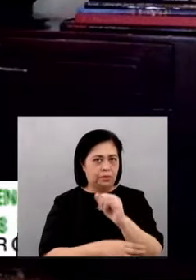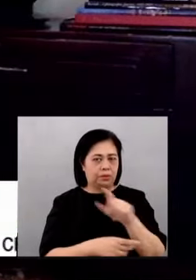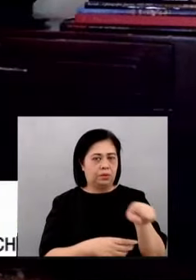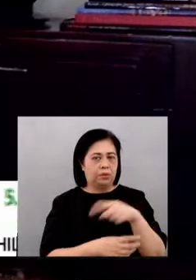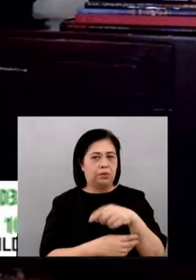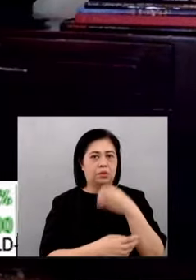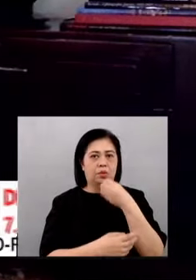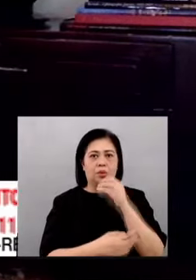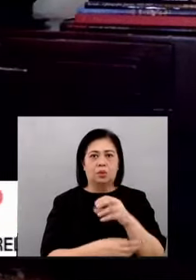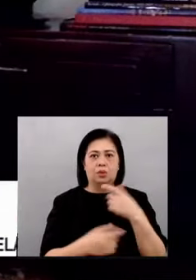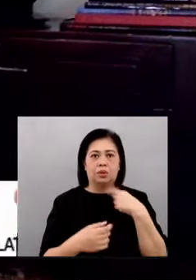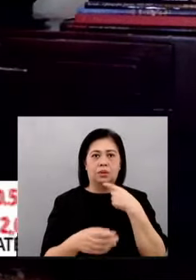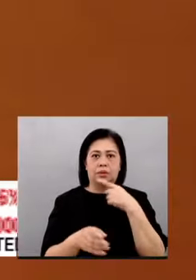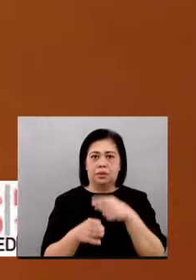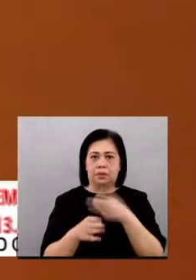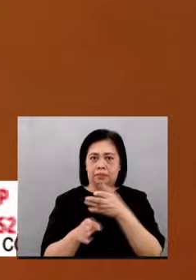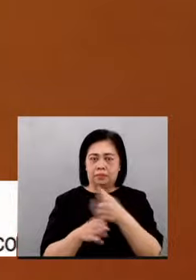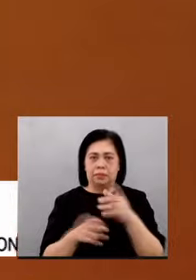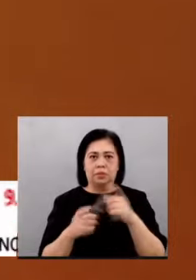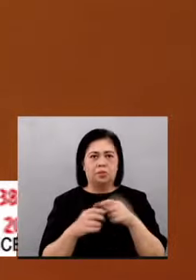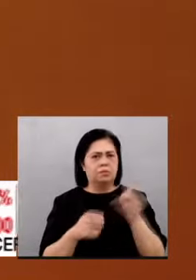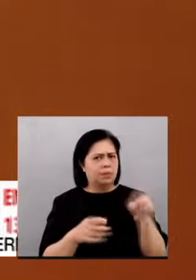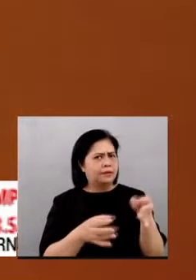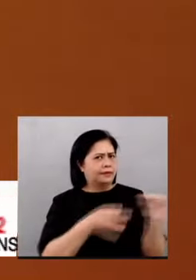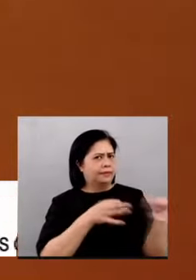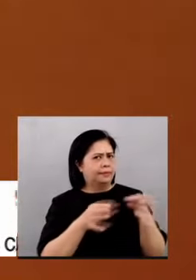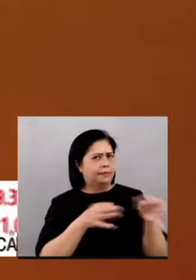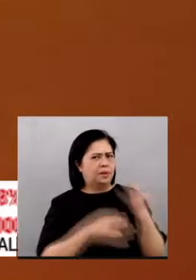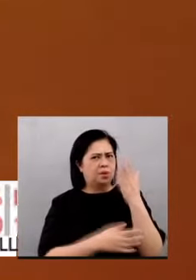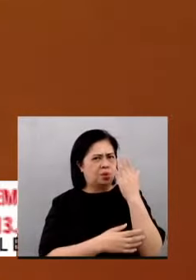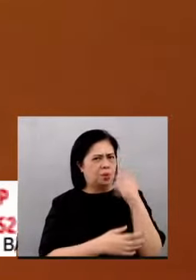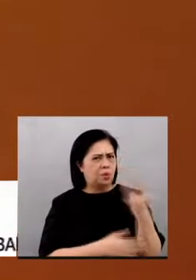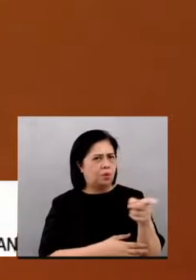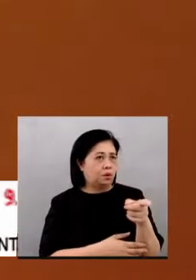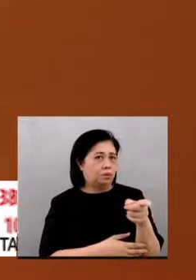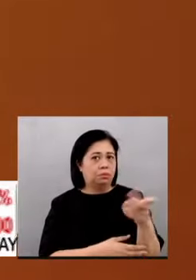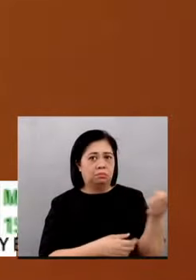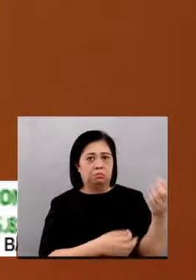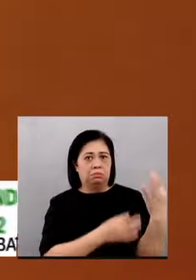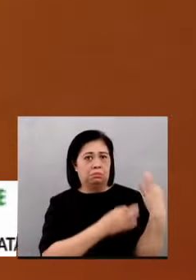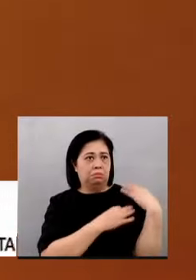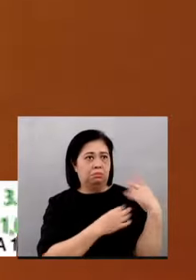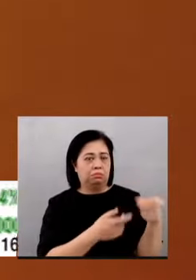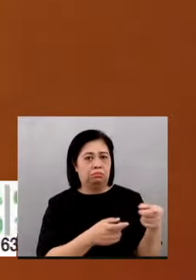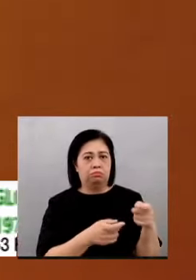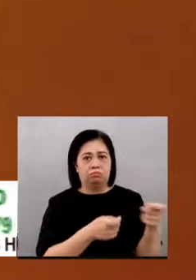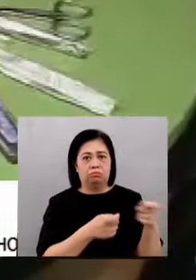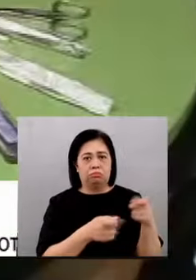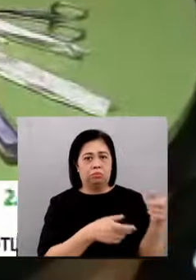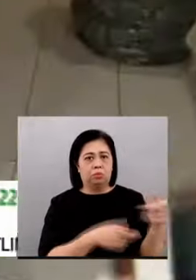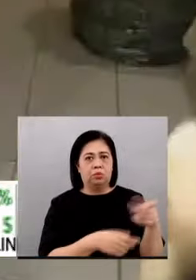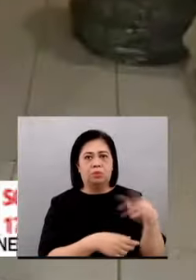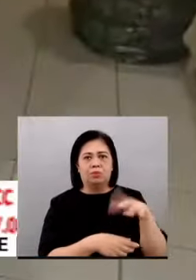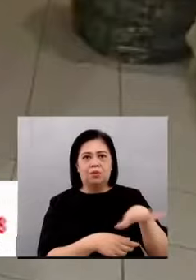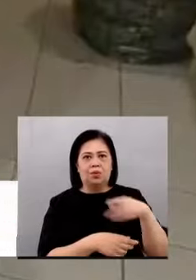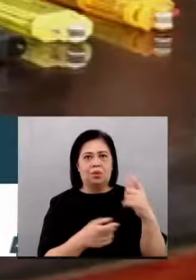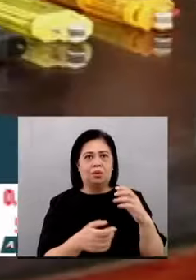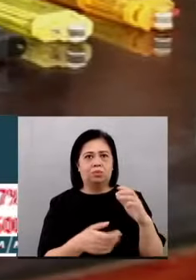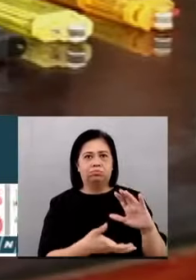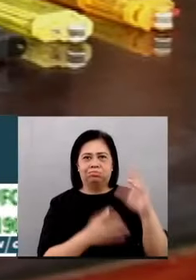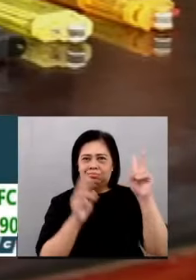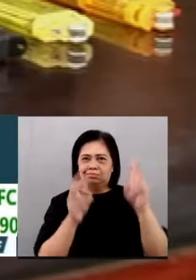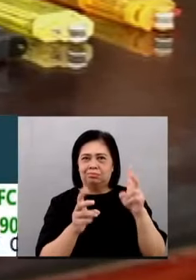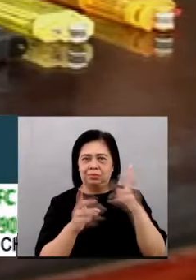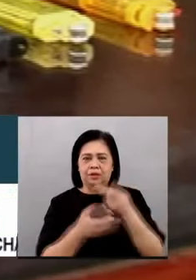had directed him to explain why he shouldn't be held administratively liable for the city's alleged